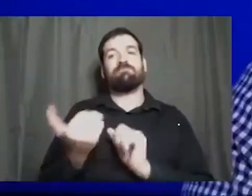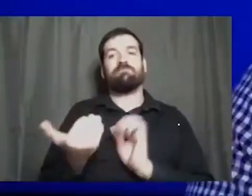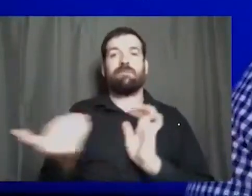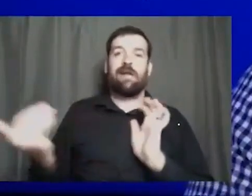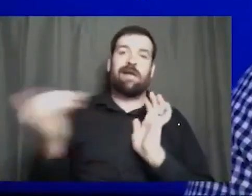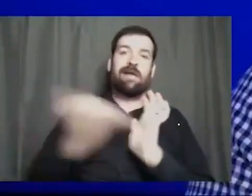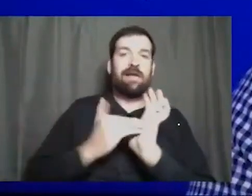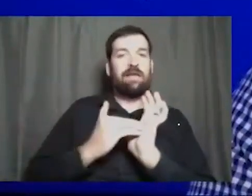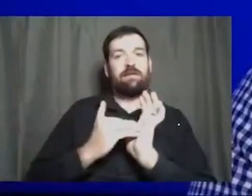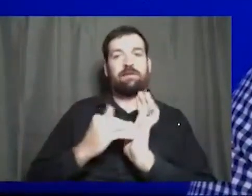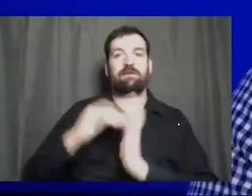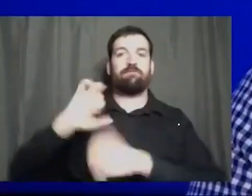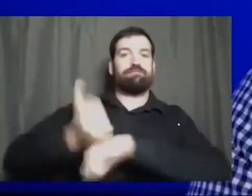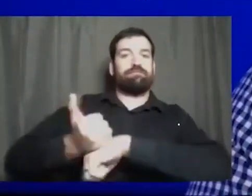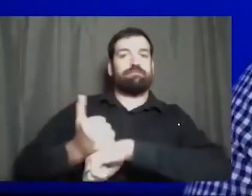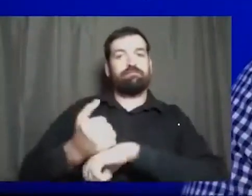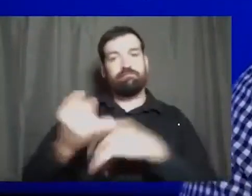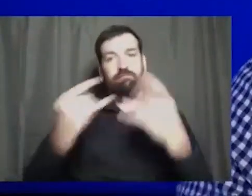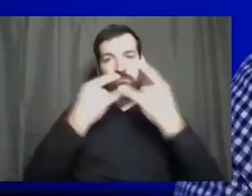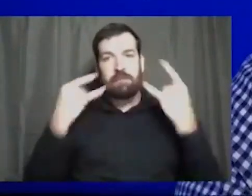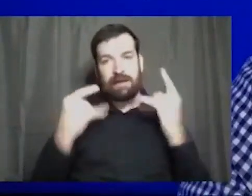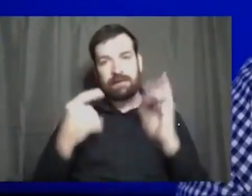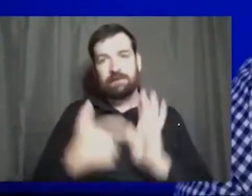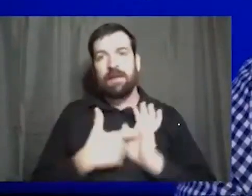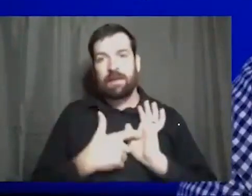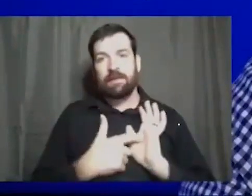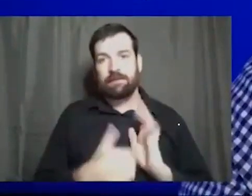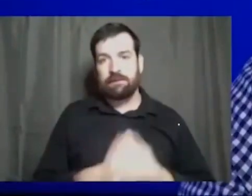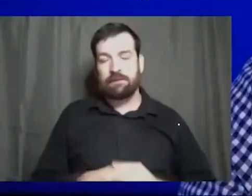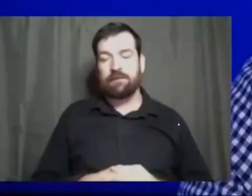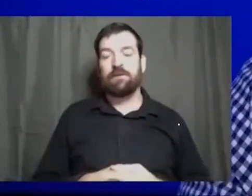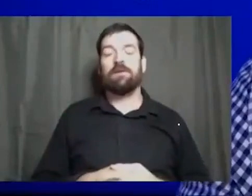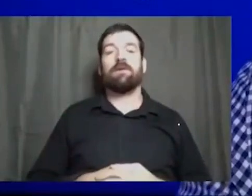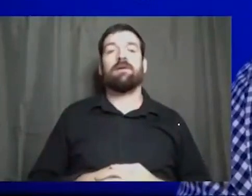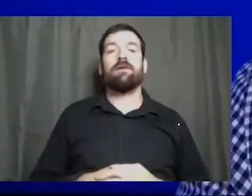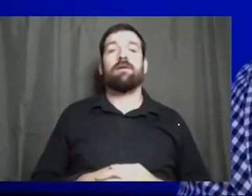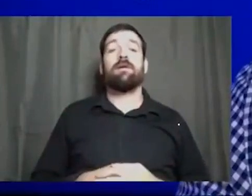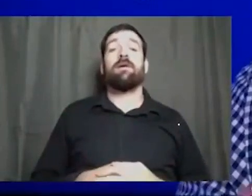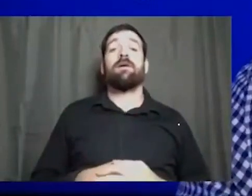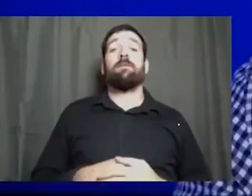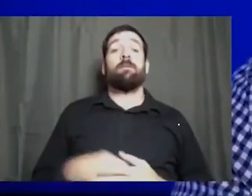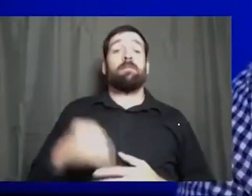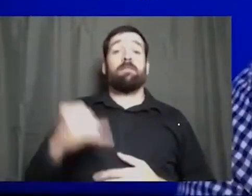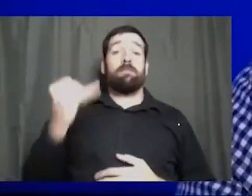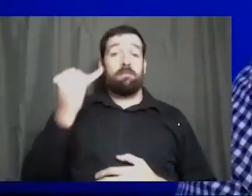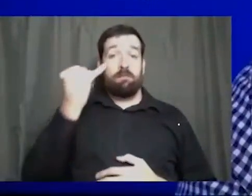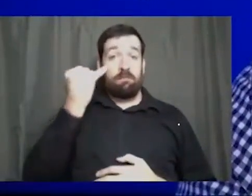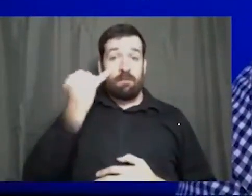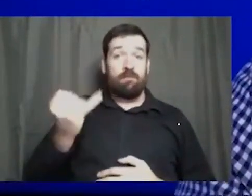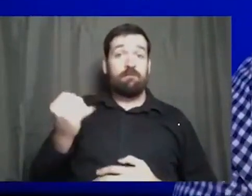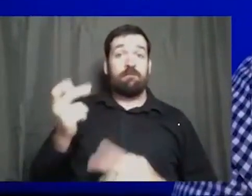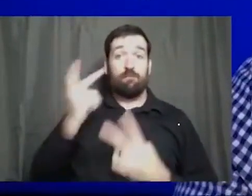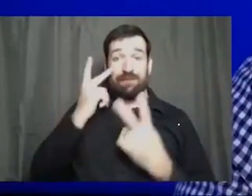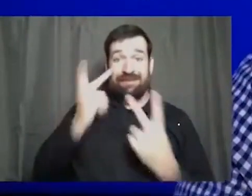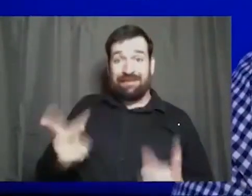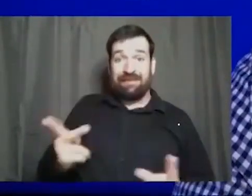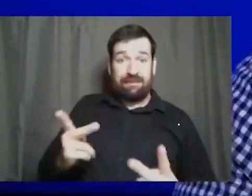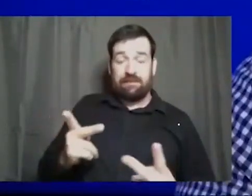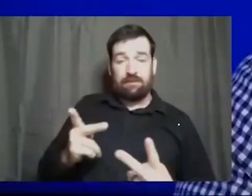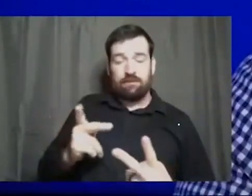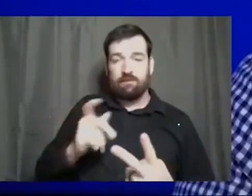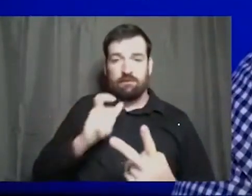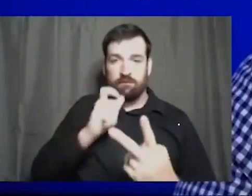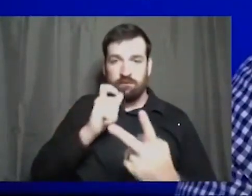re-implement those mask mandates. I think if we see that things get more unsafe for even